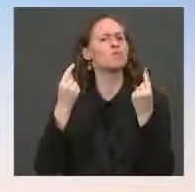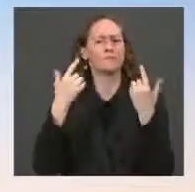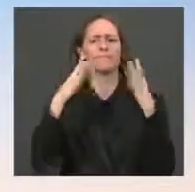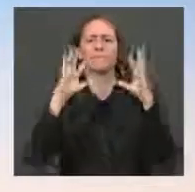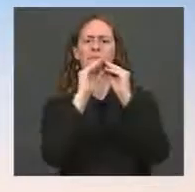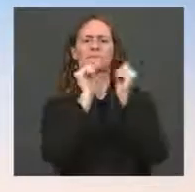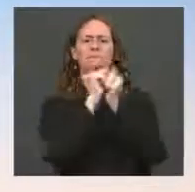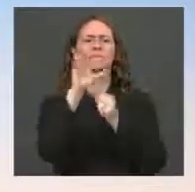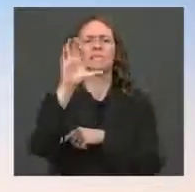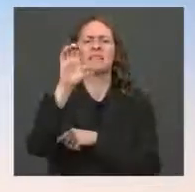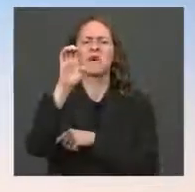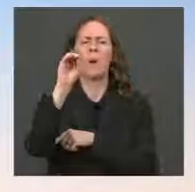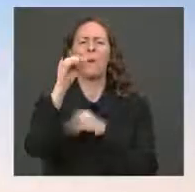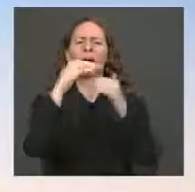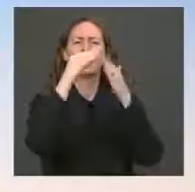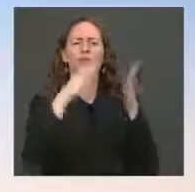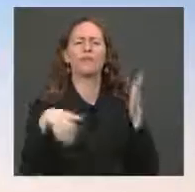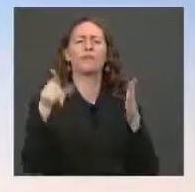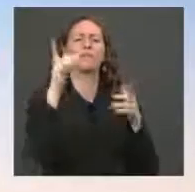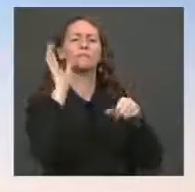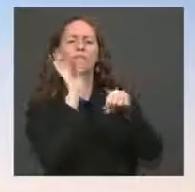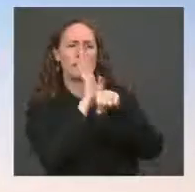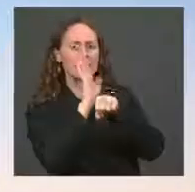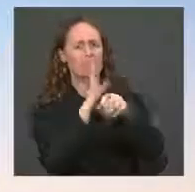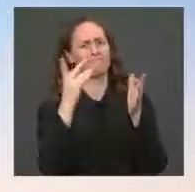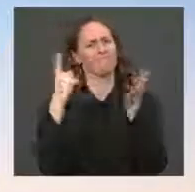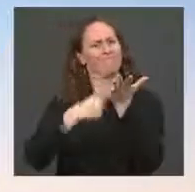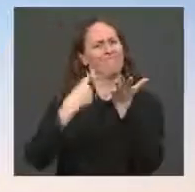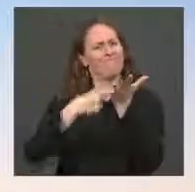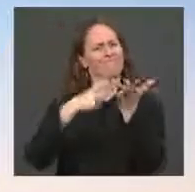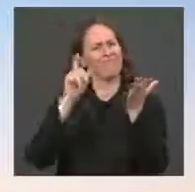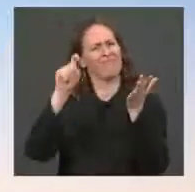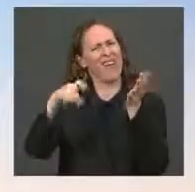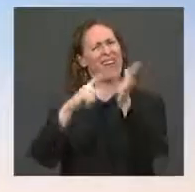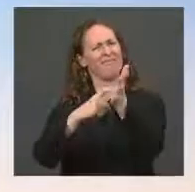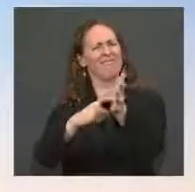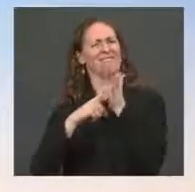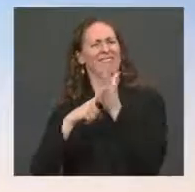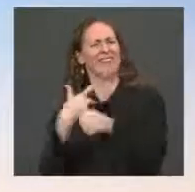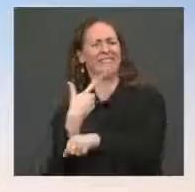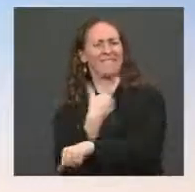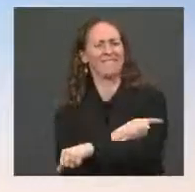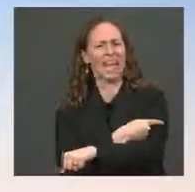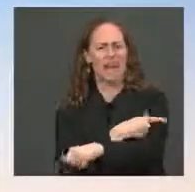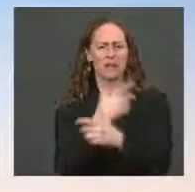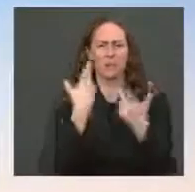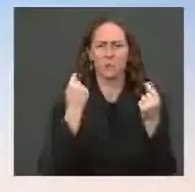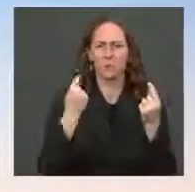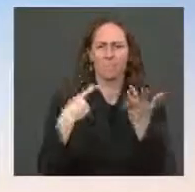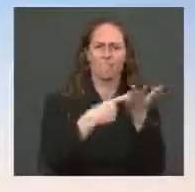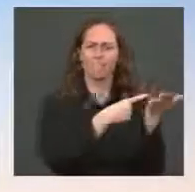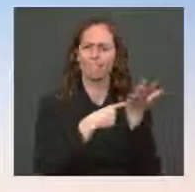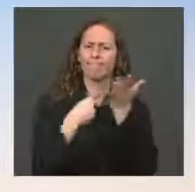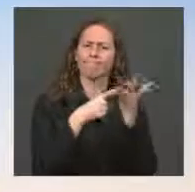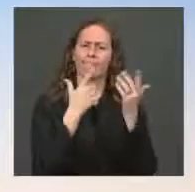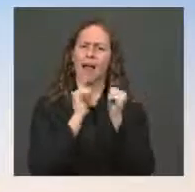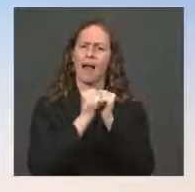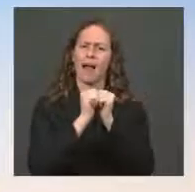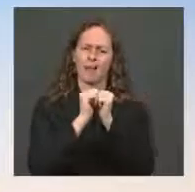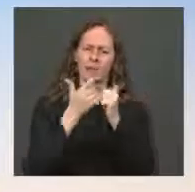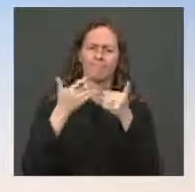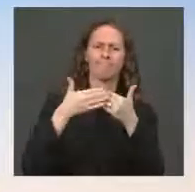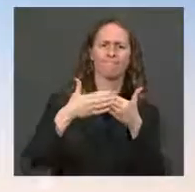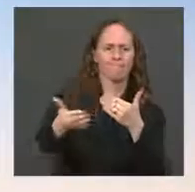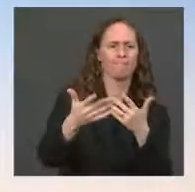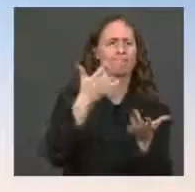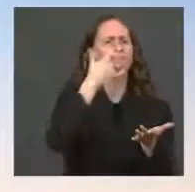instituted vaccine requirements or are working to implement the new requirements. These leaders represent a diverse range of sectors from